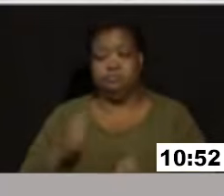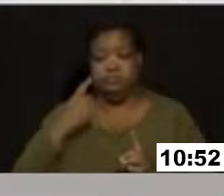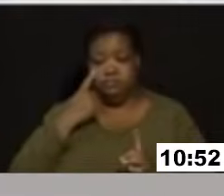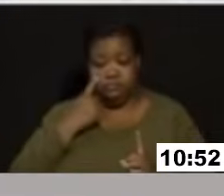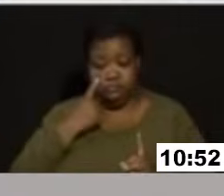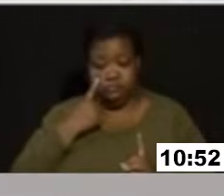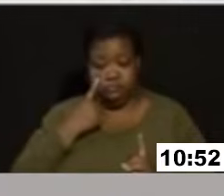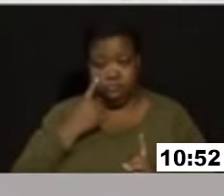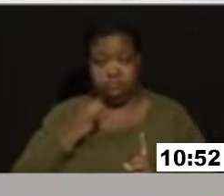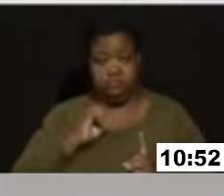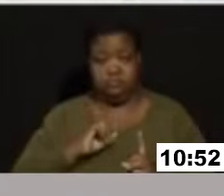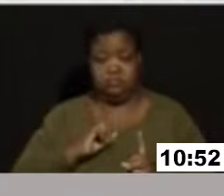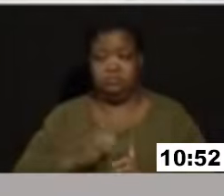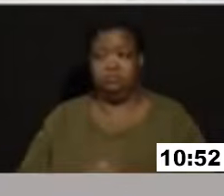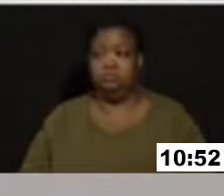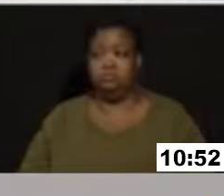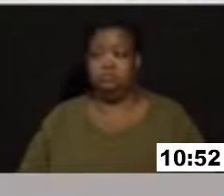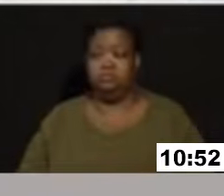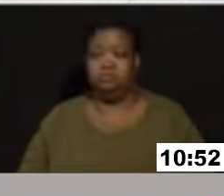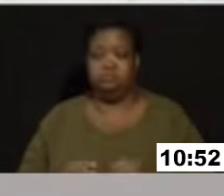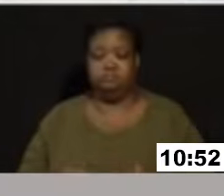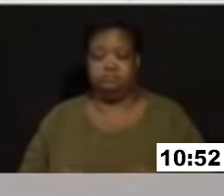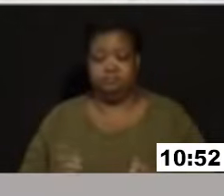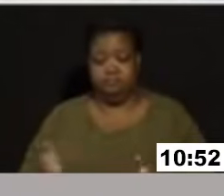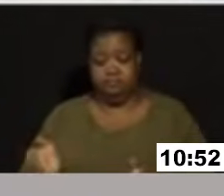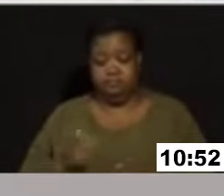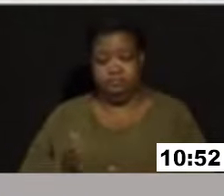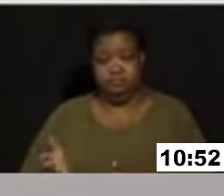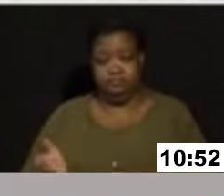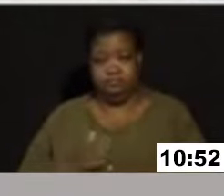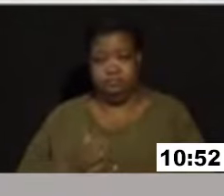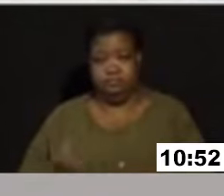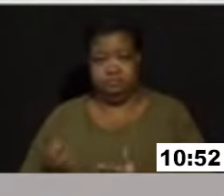have half a minute just to get organized.